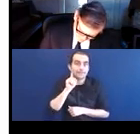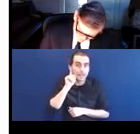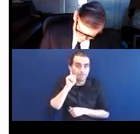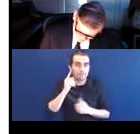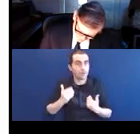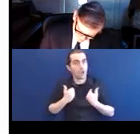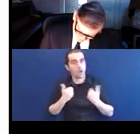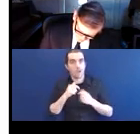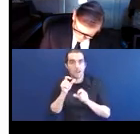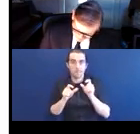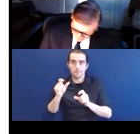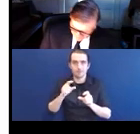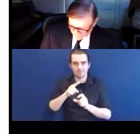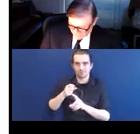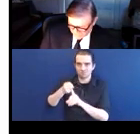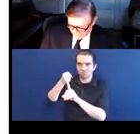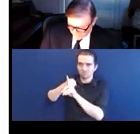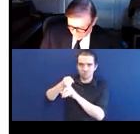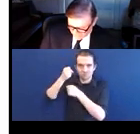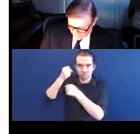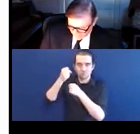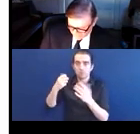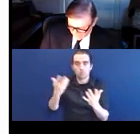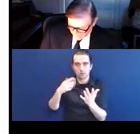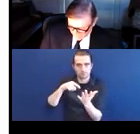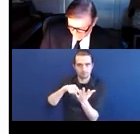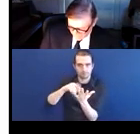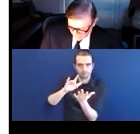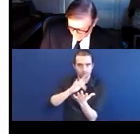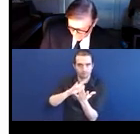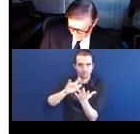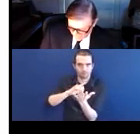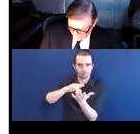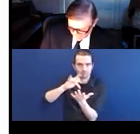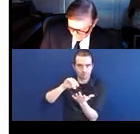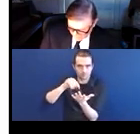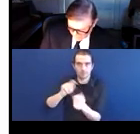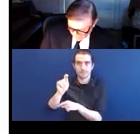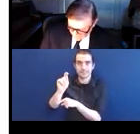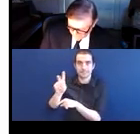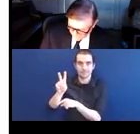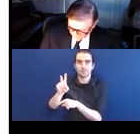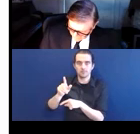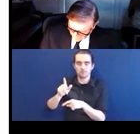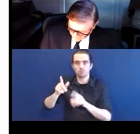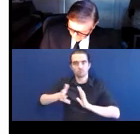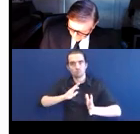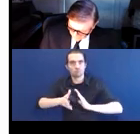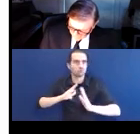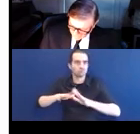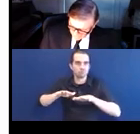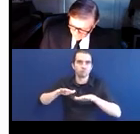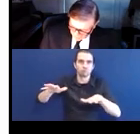heard in UK Parliament. Yeah. This has been a popular way to get voices heard and to challenge government when they do not meet their own